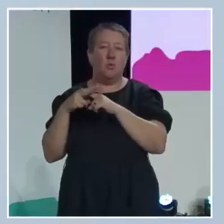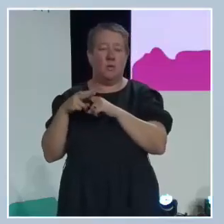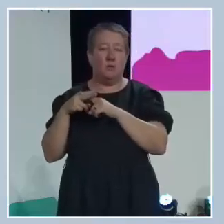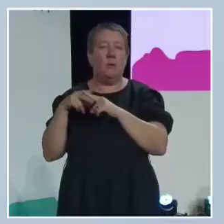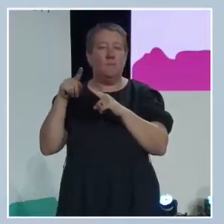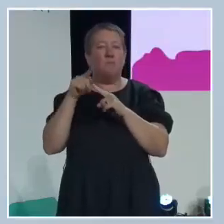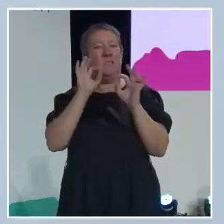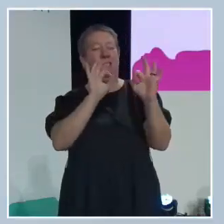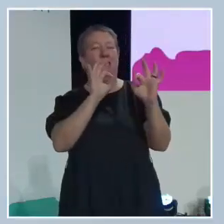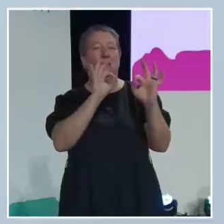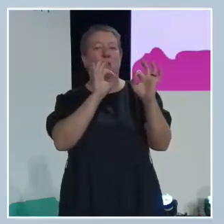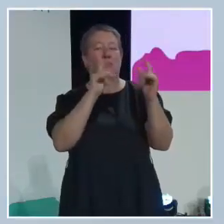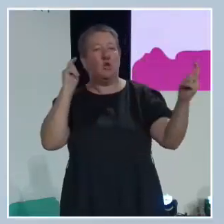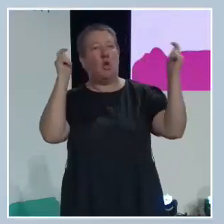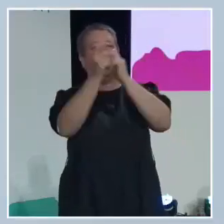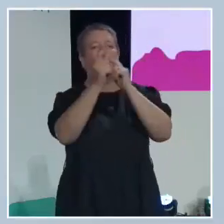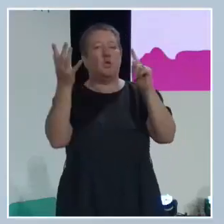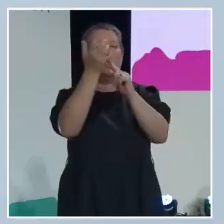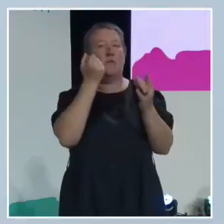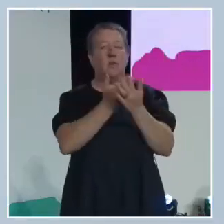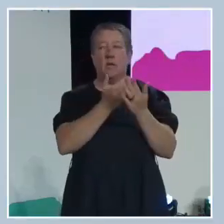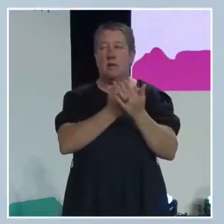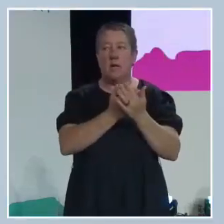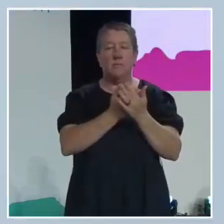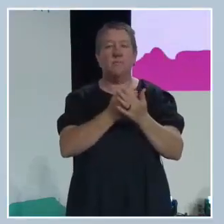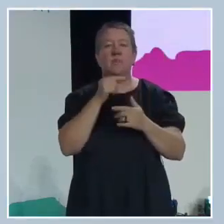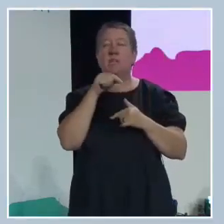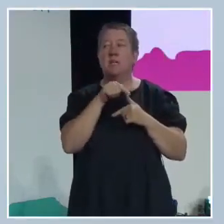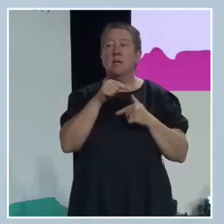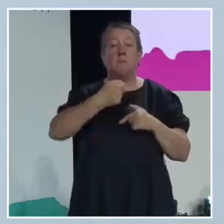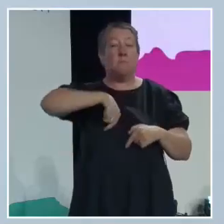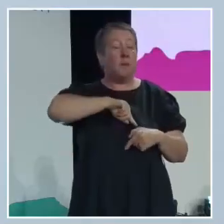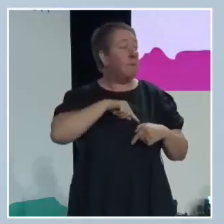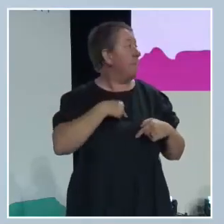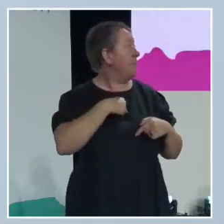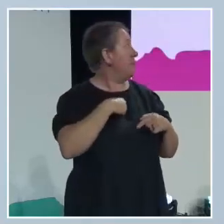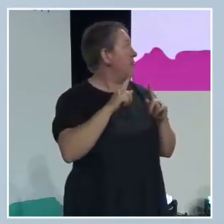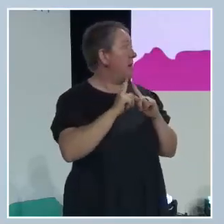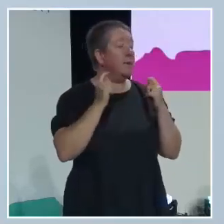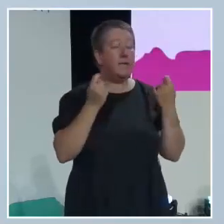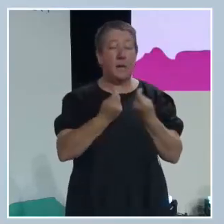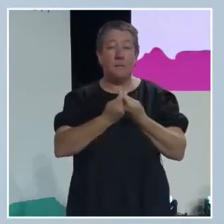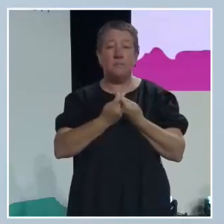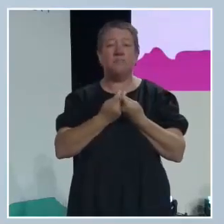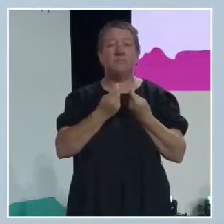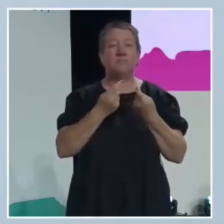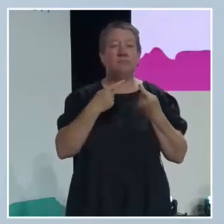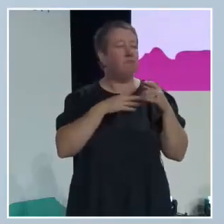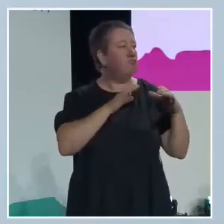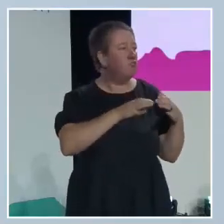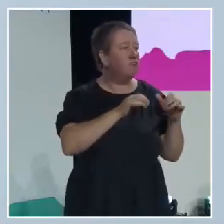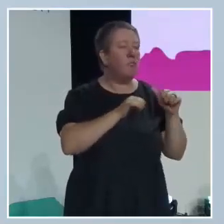achieving such kind of transformation. And this has motivated my team, and in collaboration with AFD4D and many